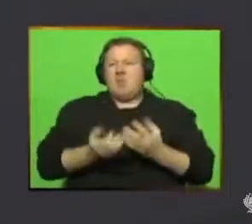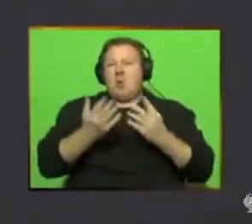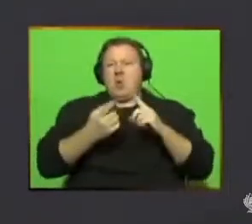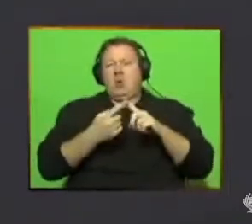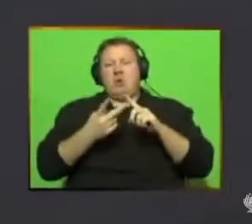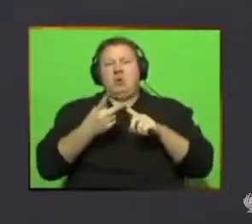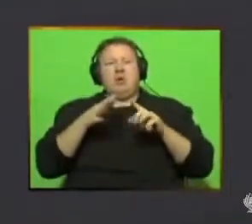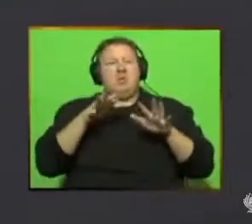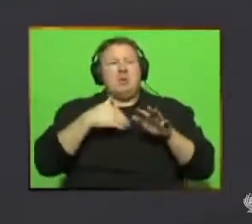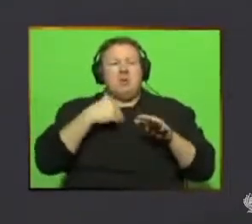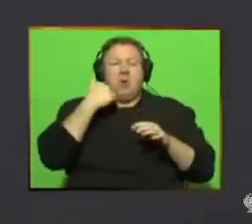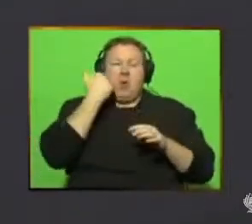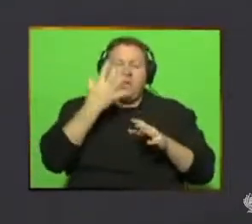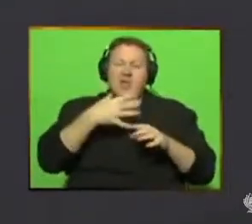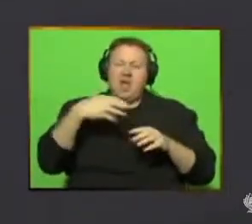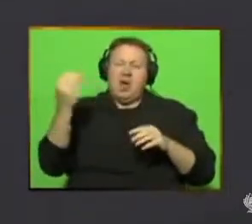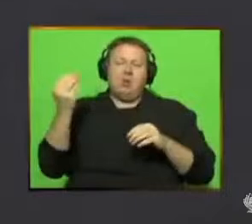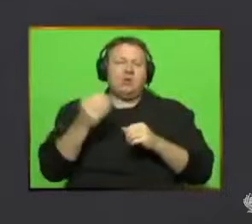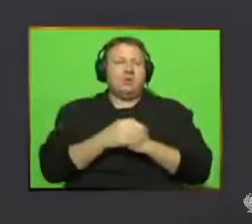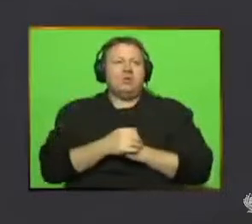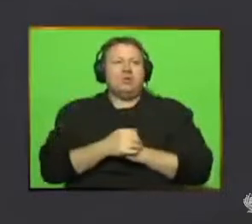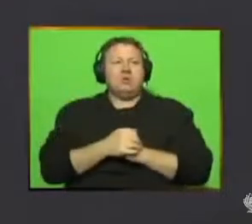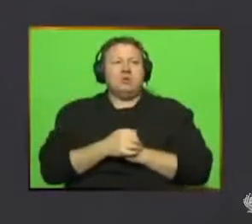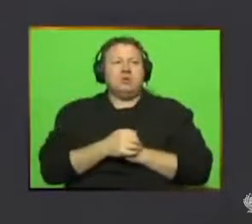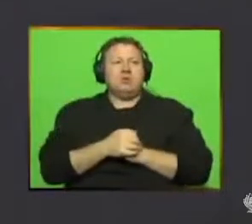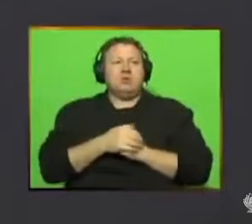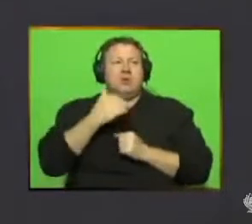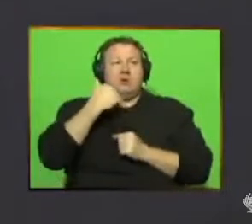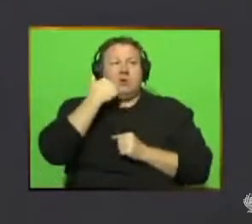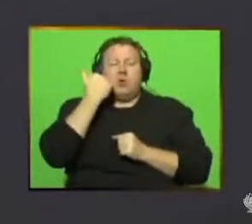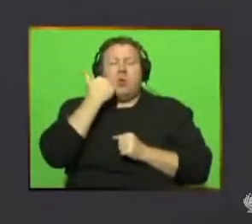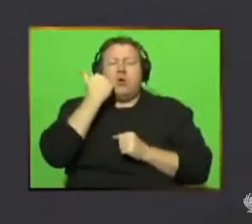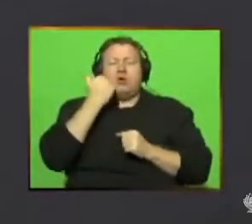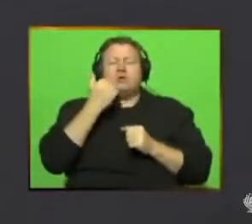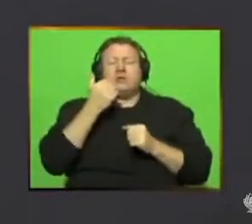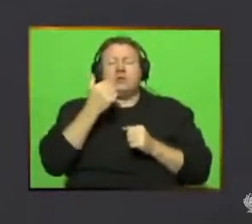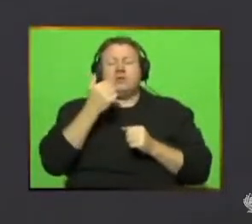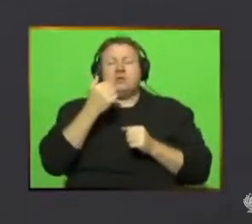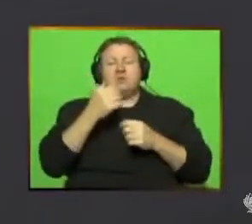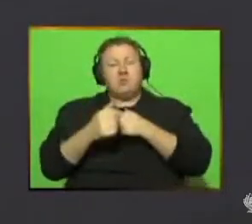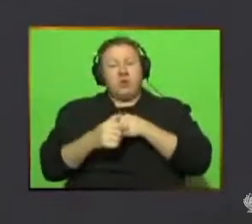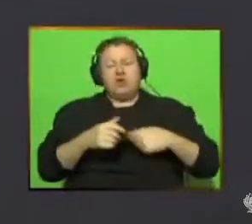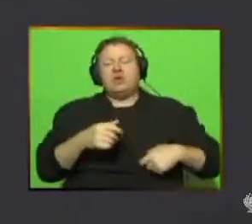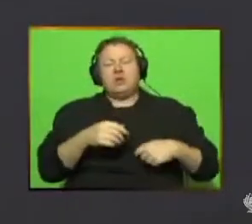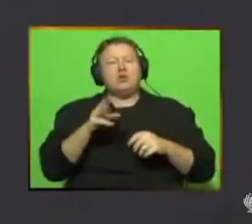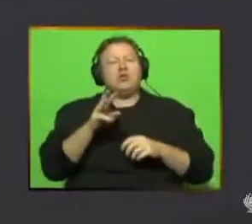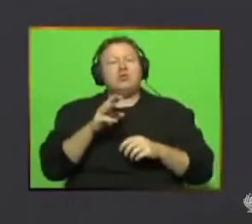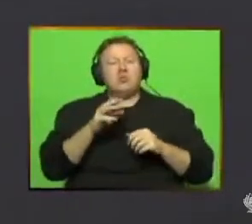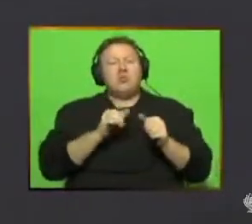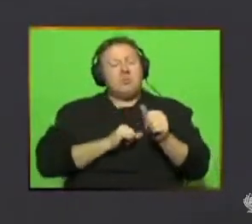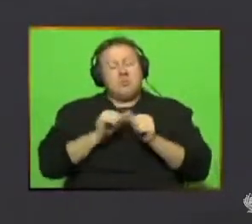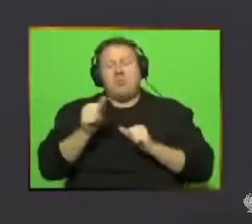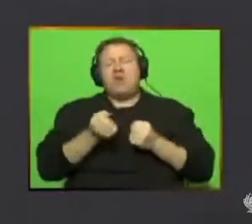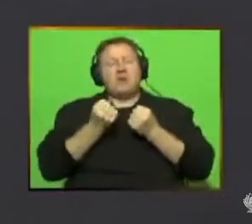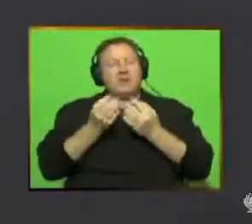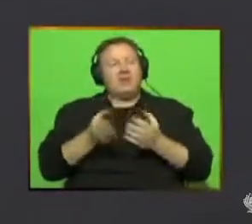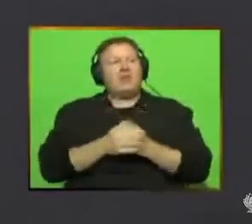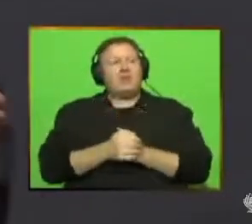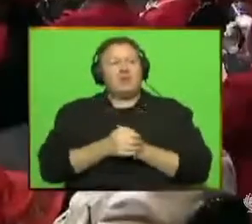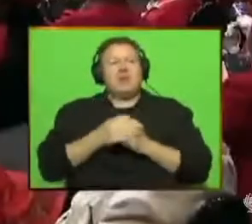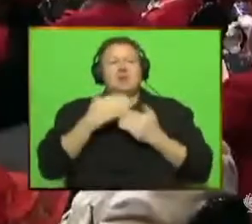to secede. So we'd like to wish the president everything of the best. Thank you very much.